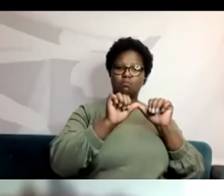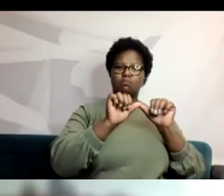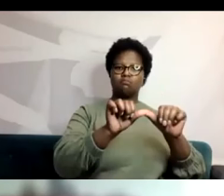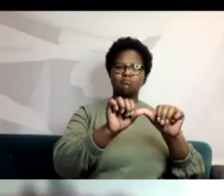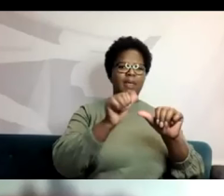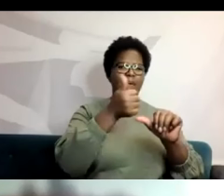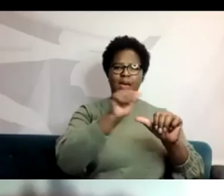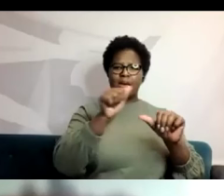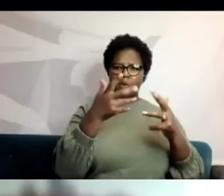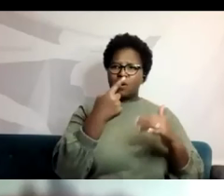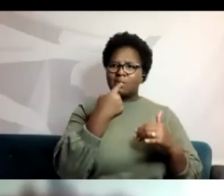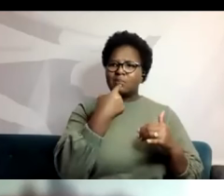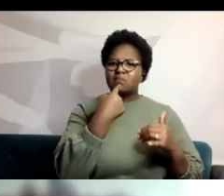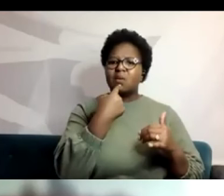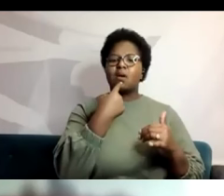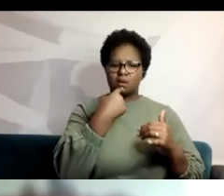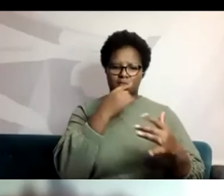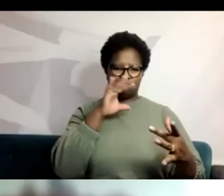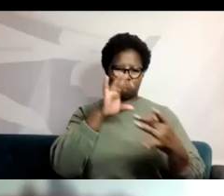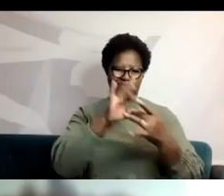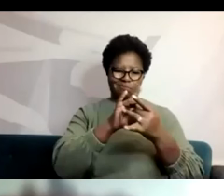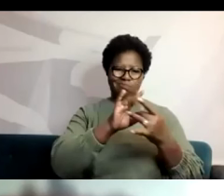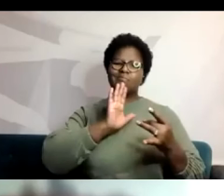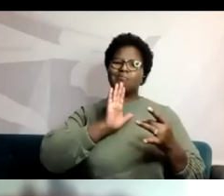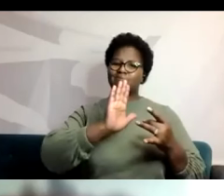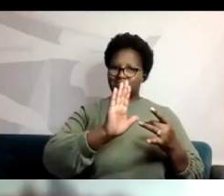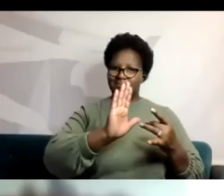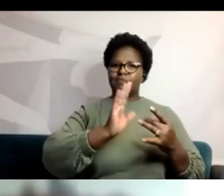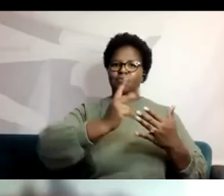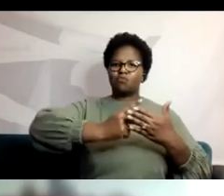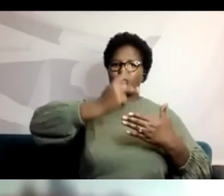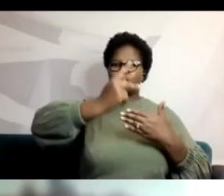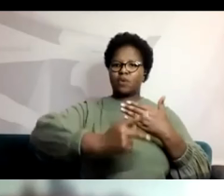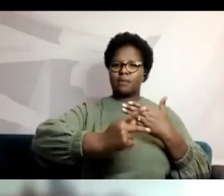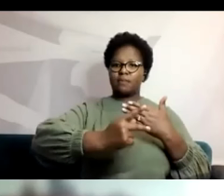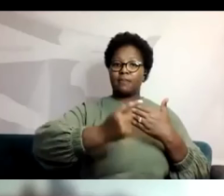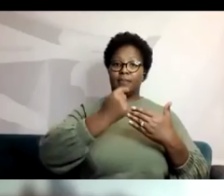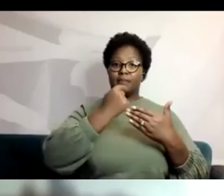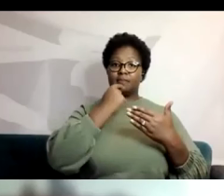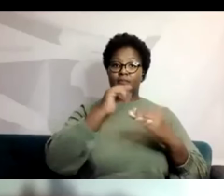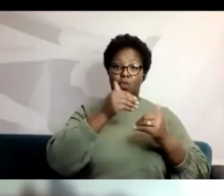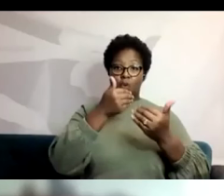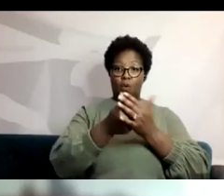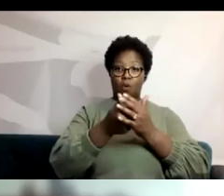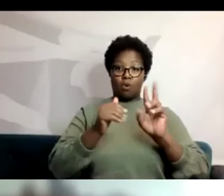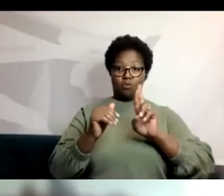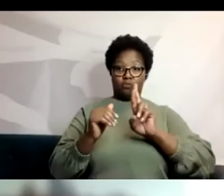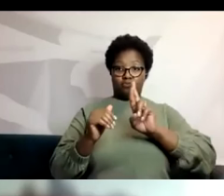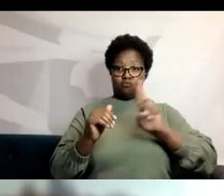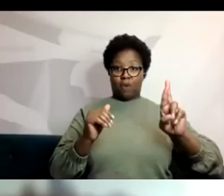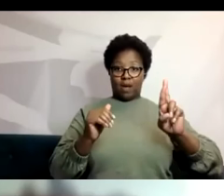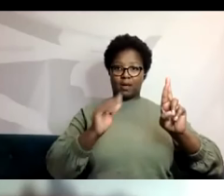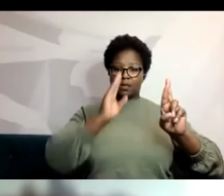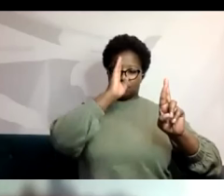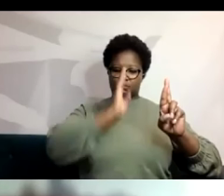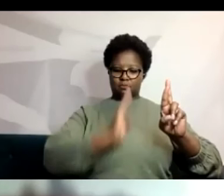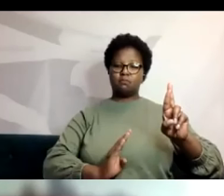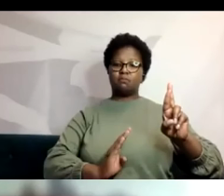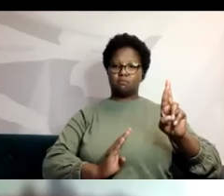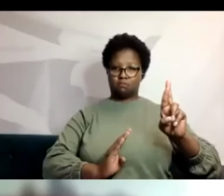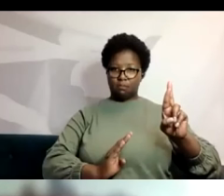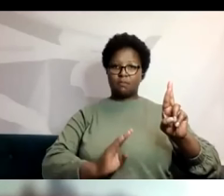And again, it is designed where everything is on the right side of his body, so he can